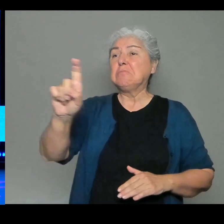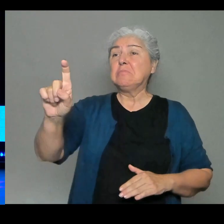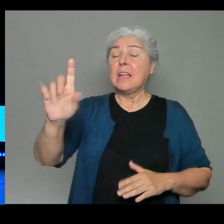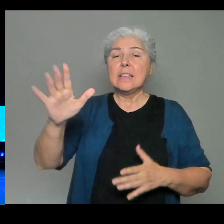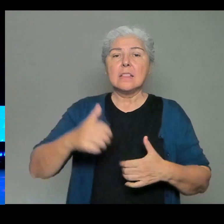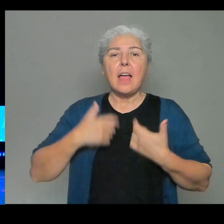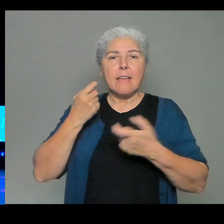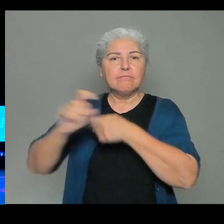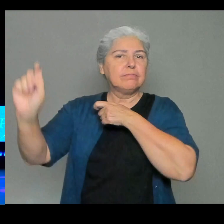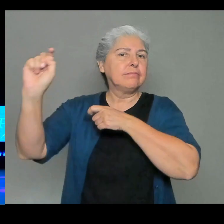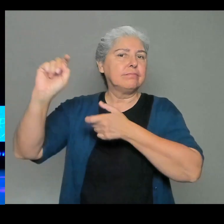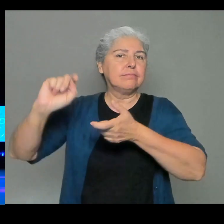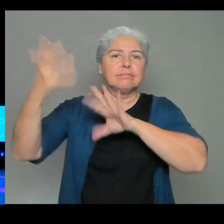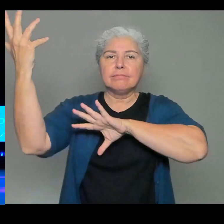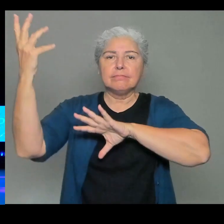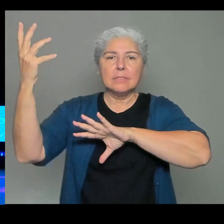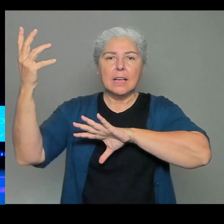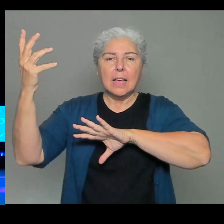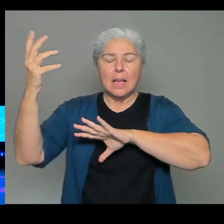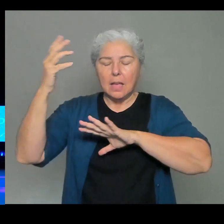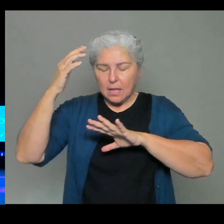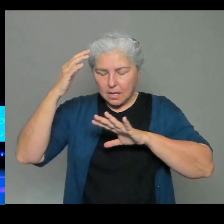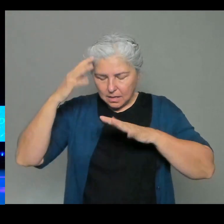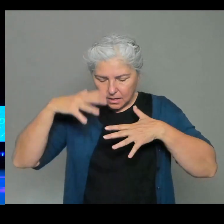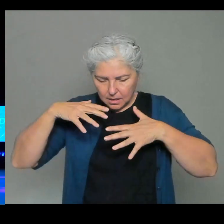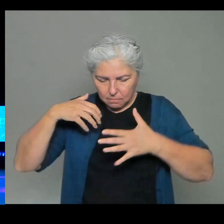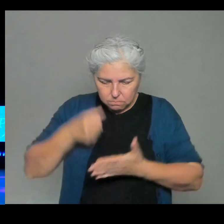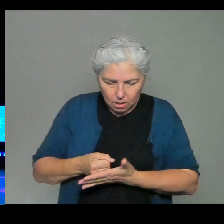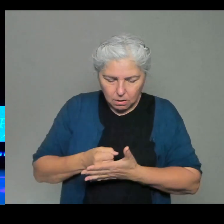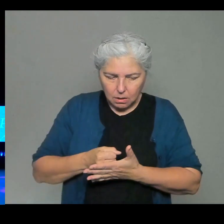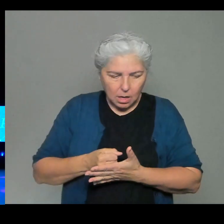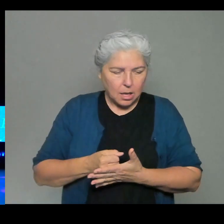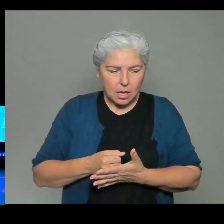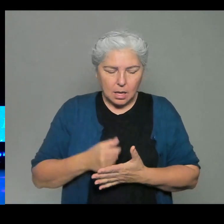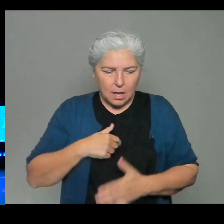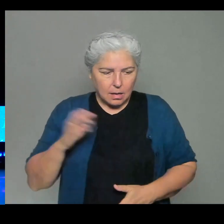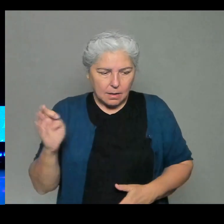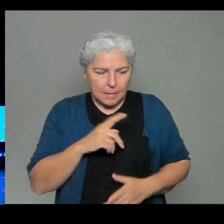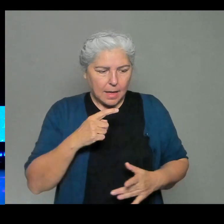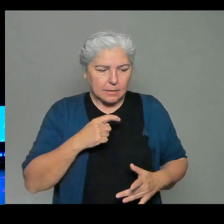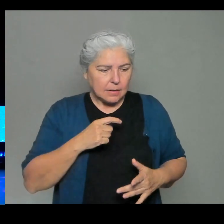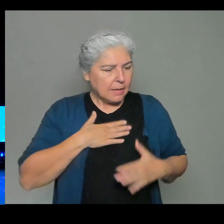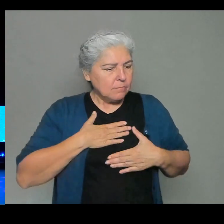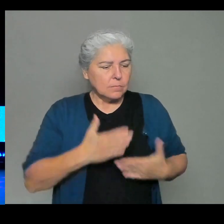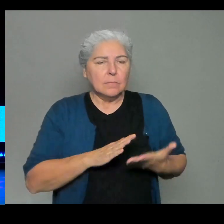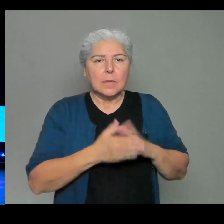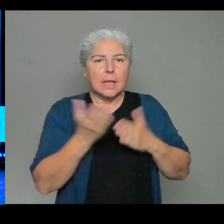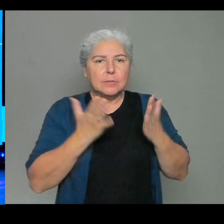way. And then he ruins his life and says, I'll just be a servant. That's us.